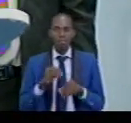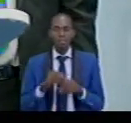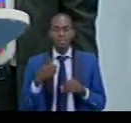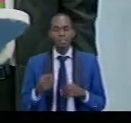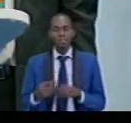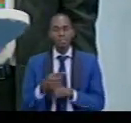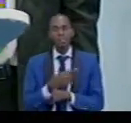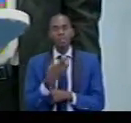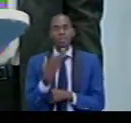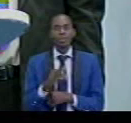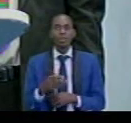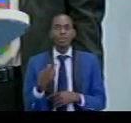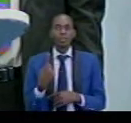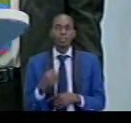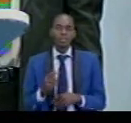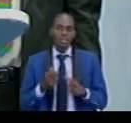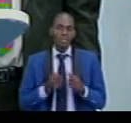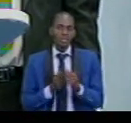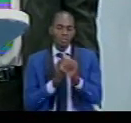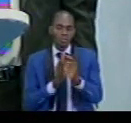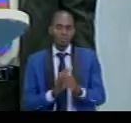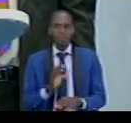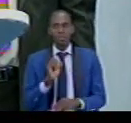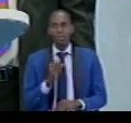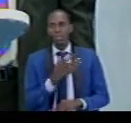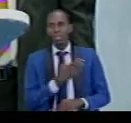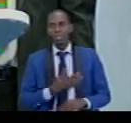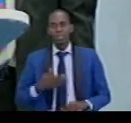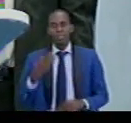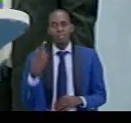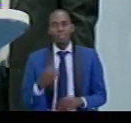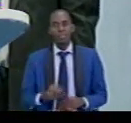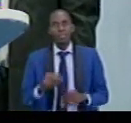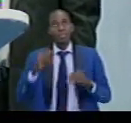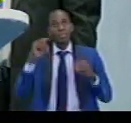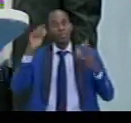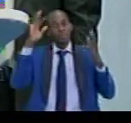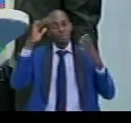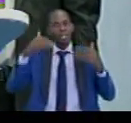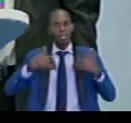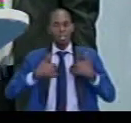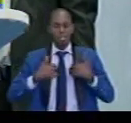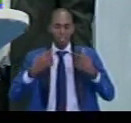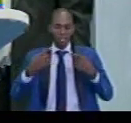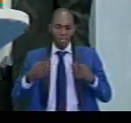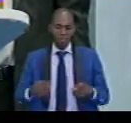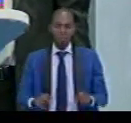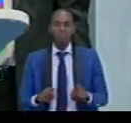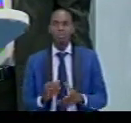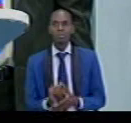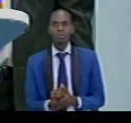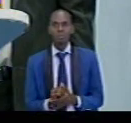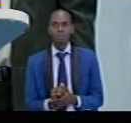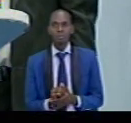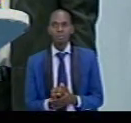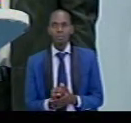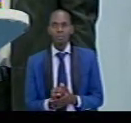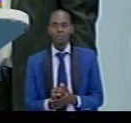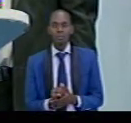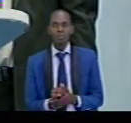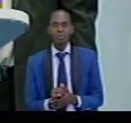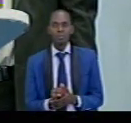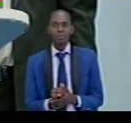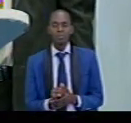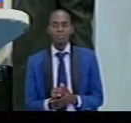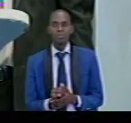Et l'heure attendue est arrivée. And their expectations has happened. Le Père des Pères. The earth of earth. L'apôtre